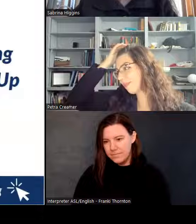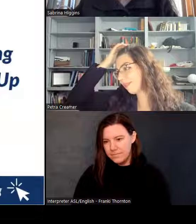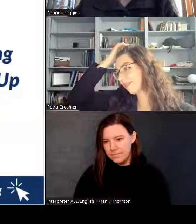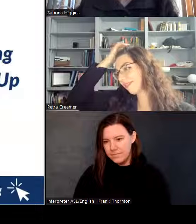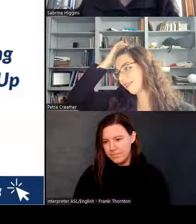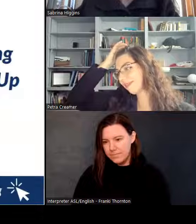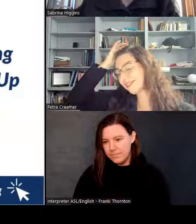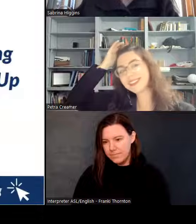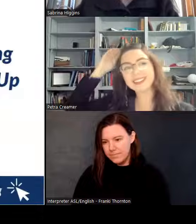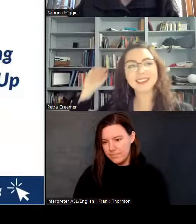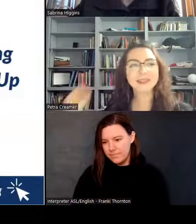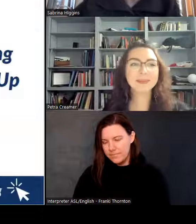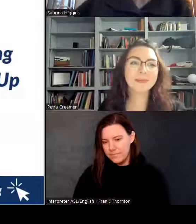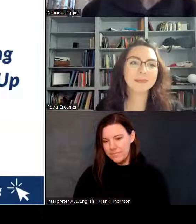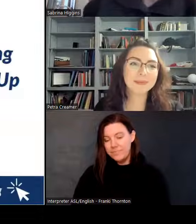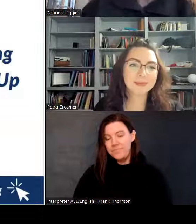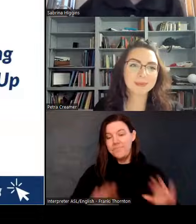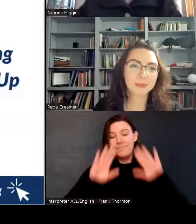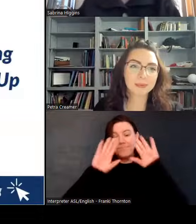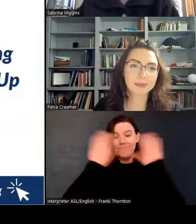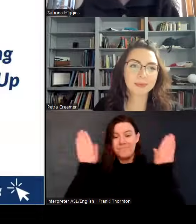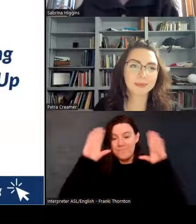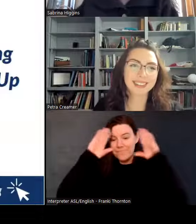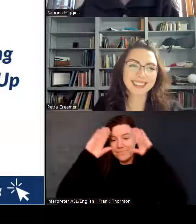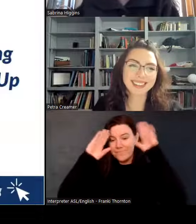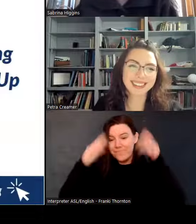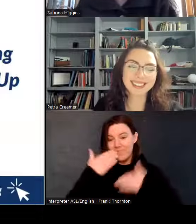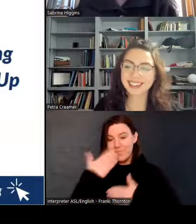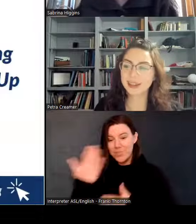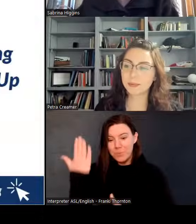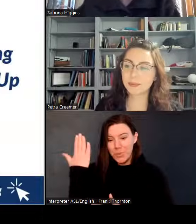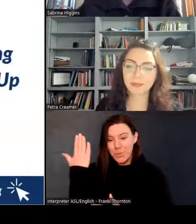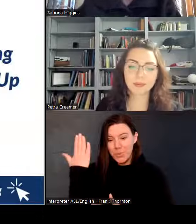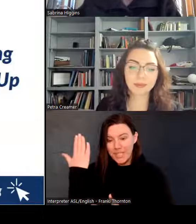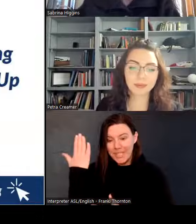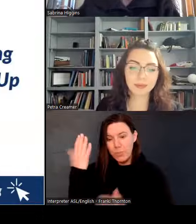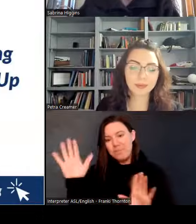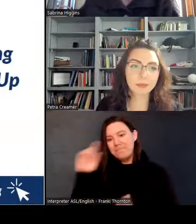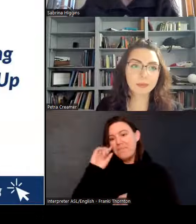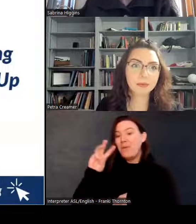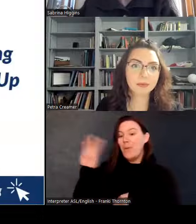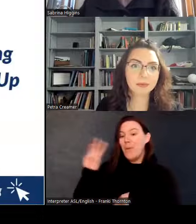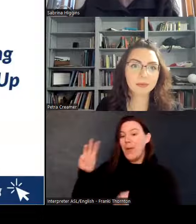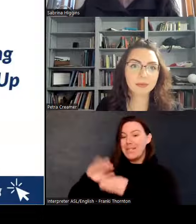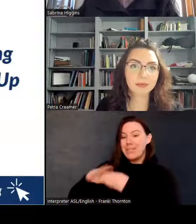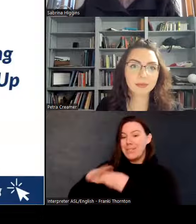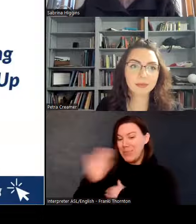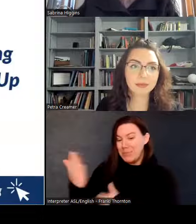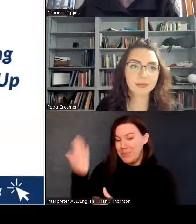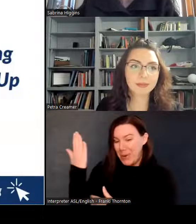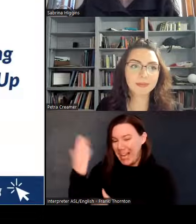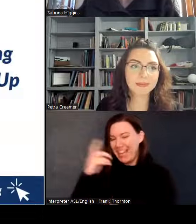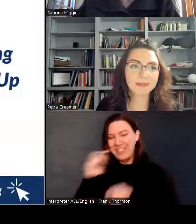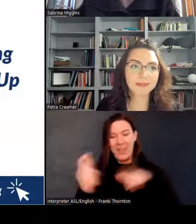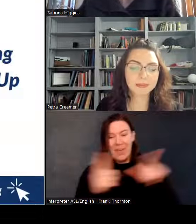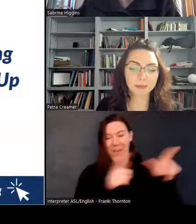Hey, good morning, everyone. Well, for those of us on the West Coast, good afternoon, everybody else. And welcome to our fourth